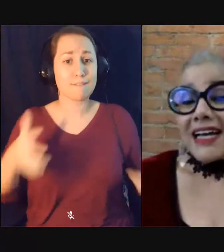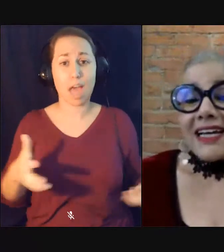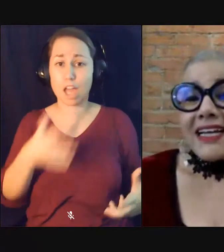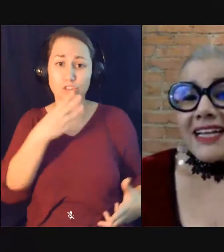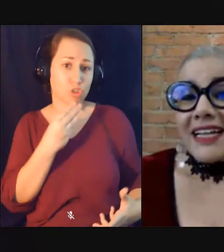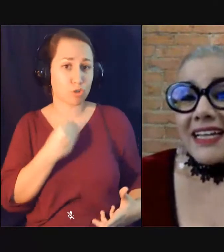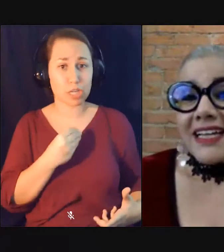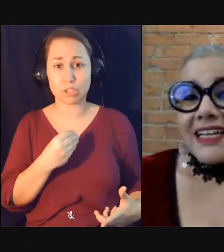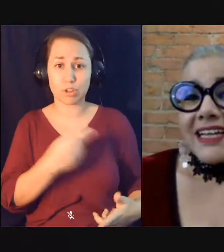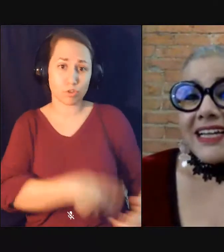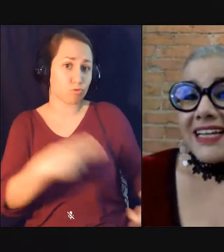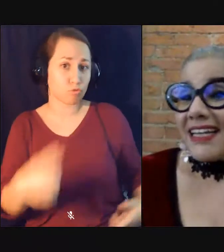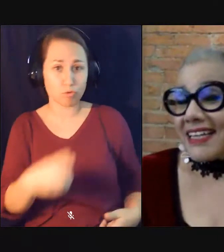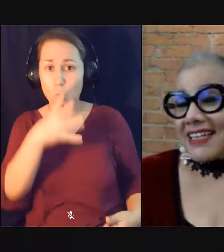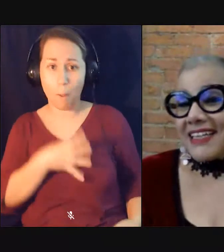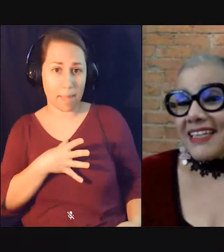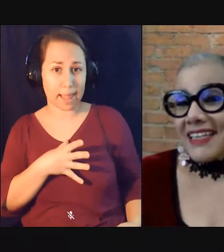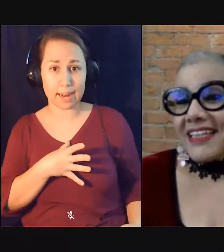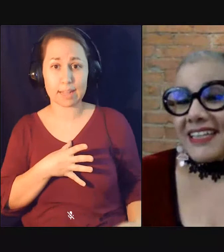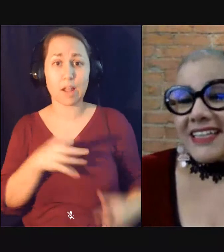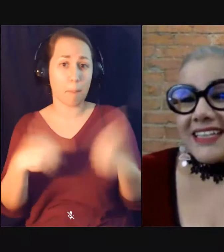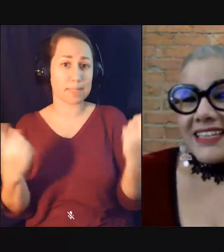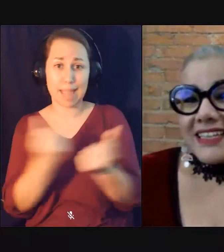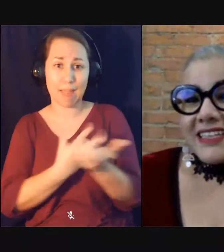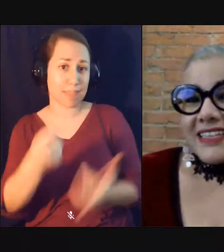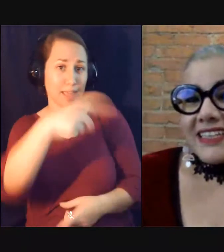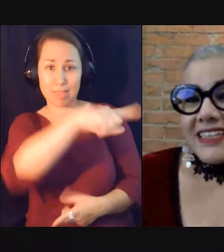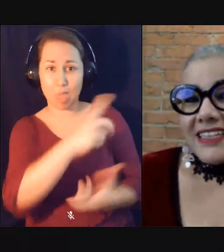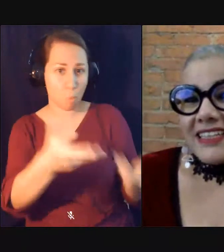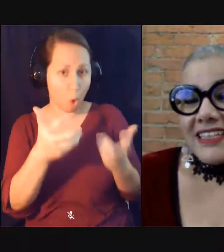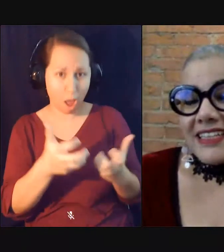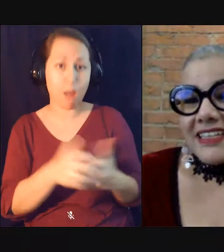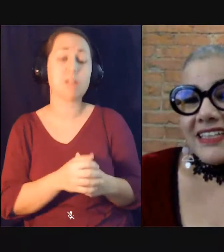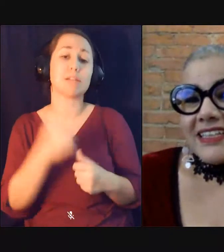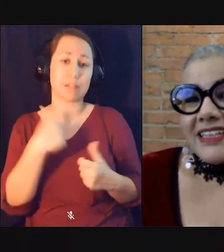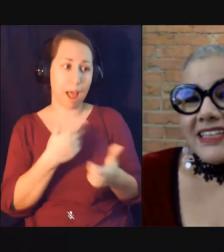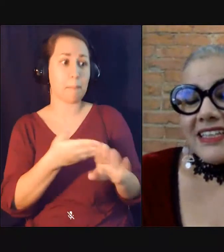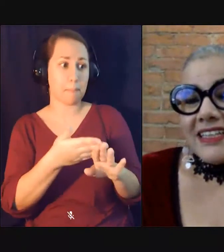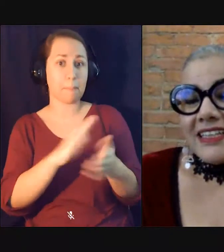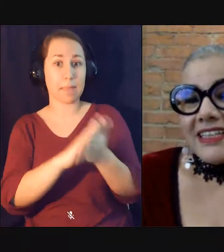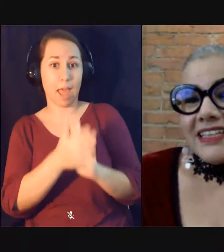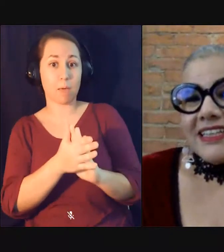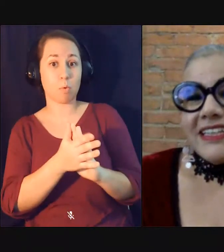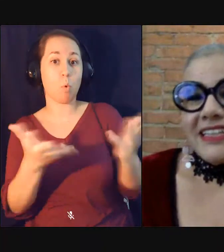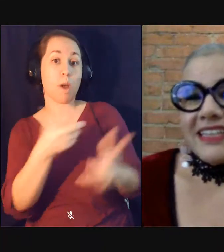the opposite of everything they want, and I became what they desired only in order to expose them. I mean,